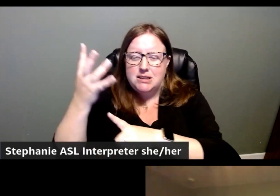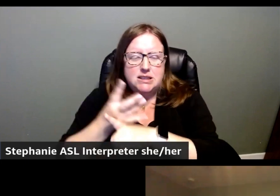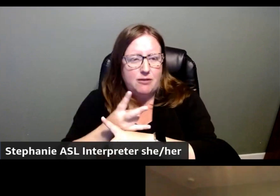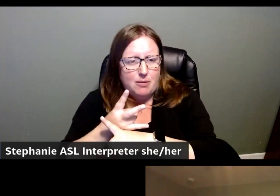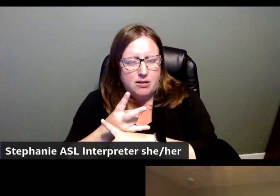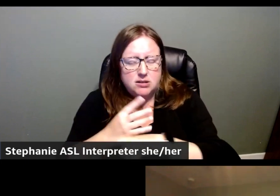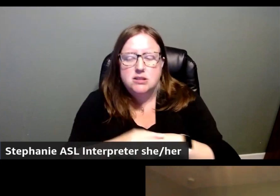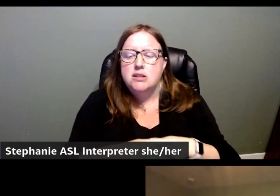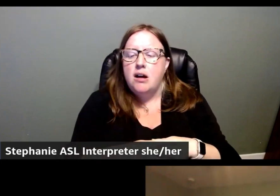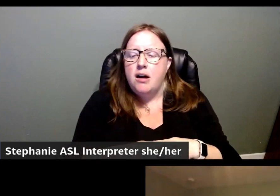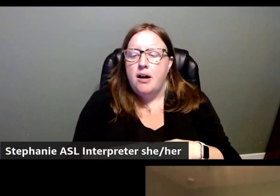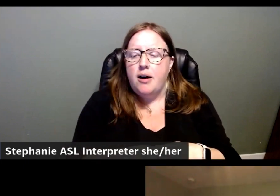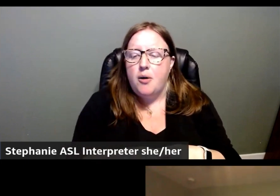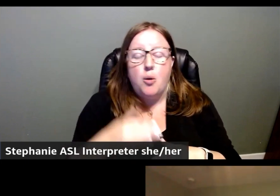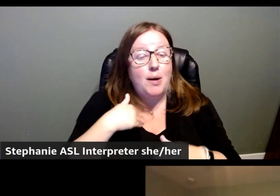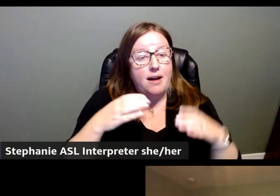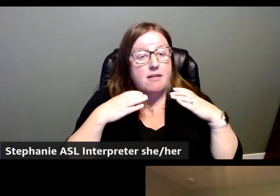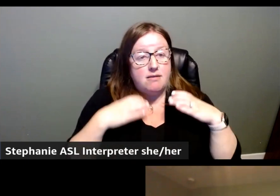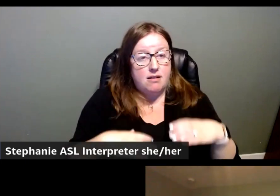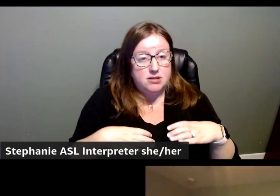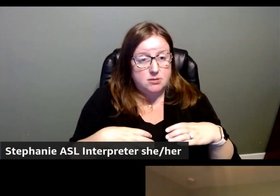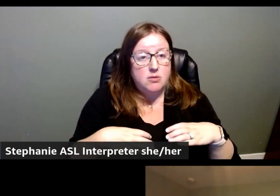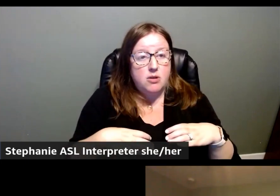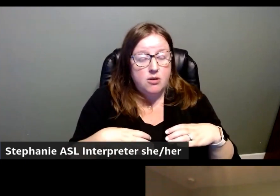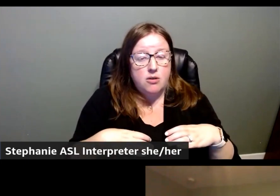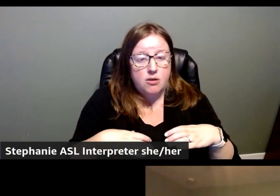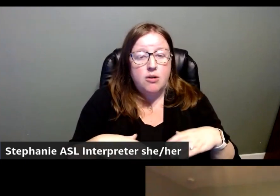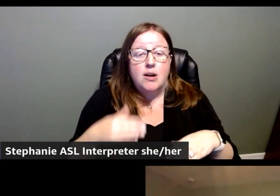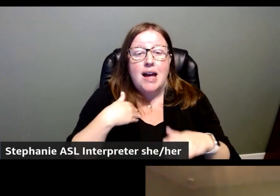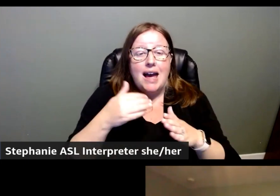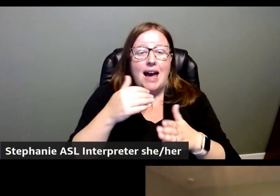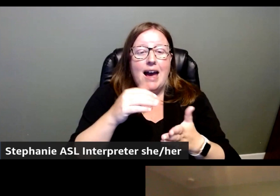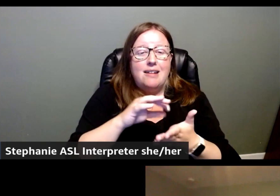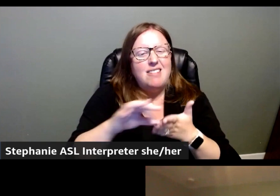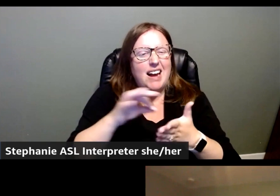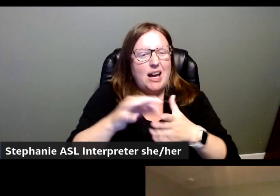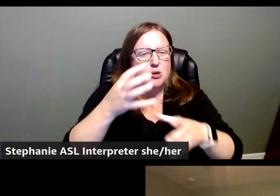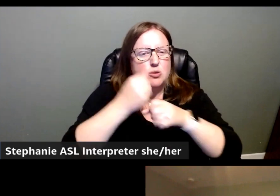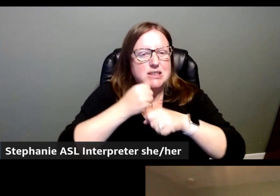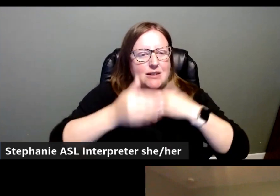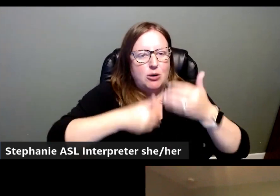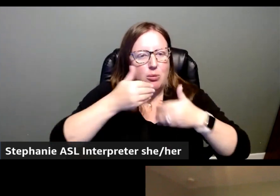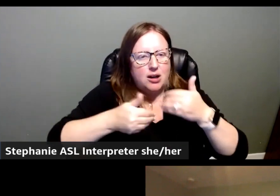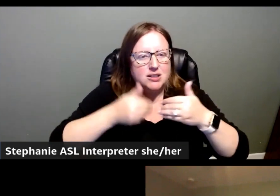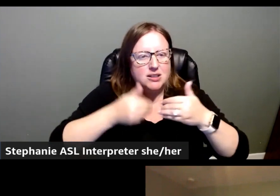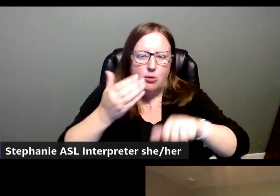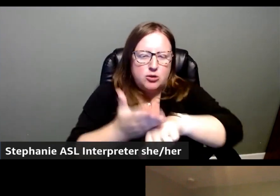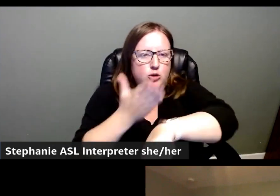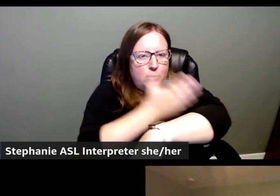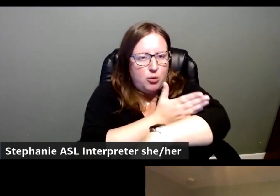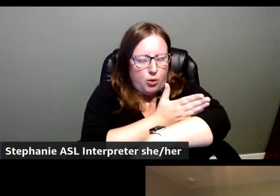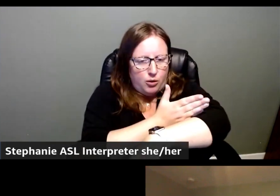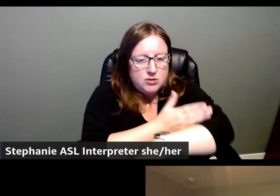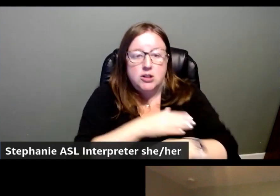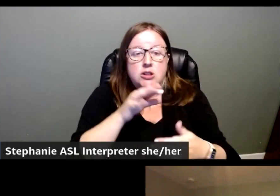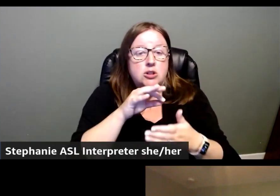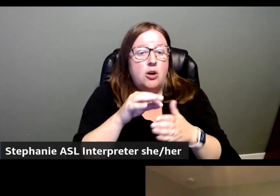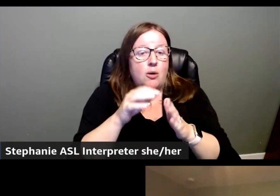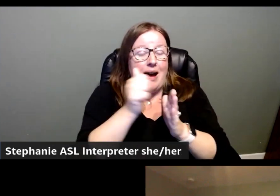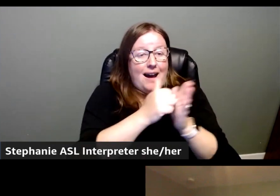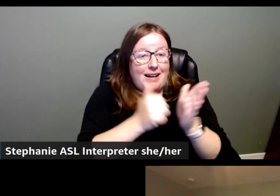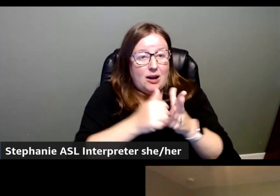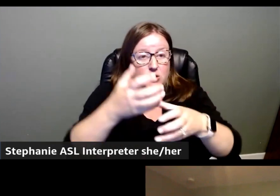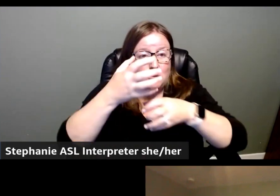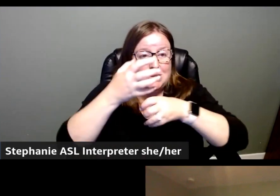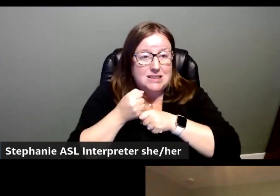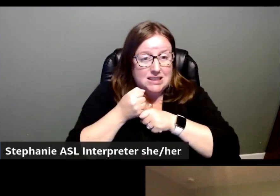And we had a customer who had an accounts receivable process they wanted to optimize. Now, accounts receivable, that's the department